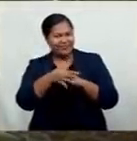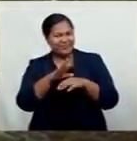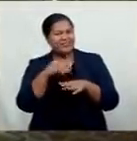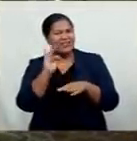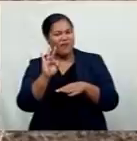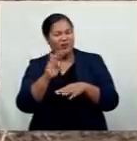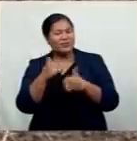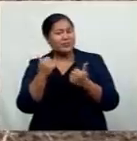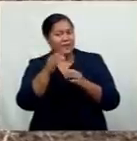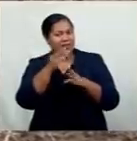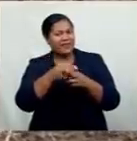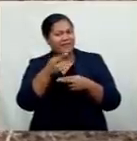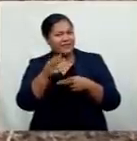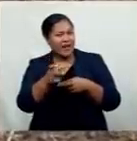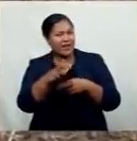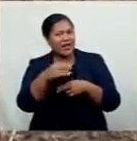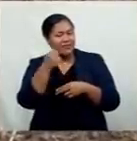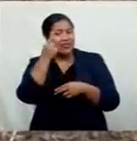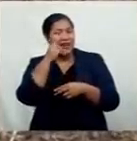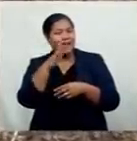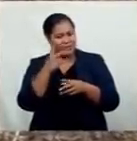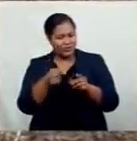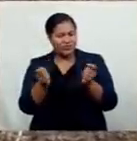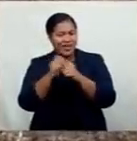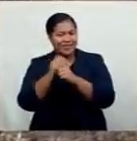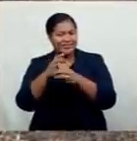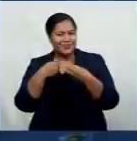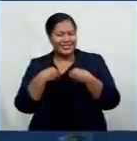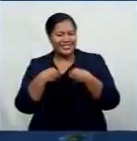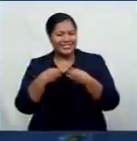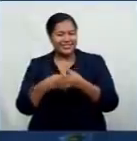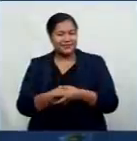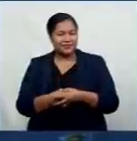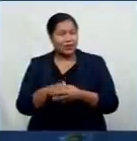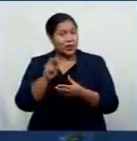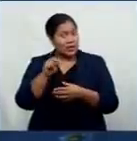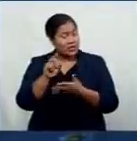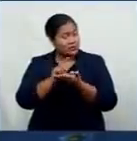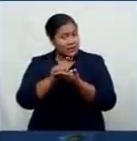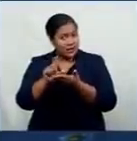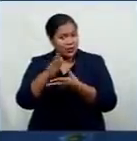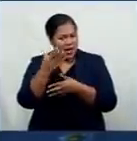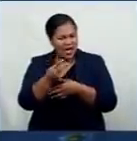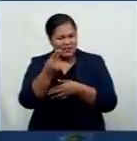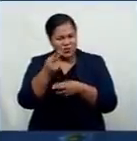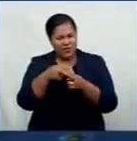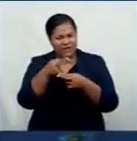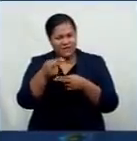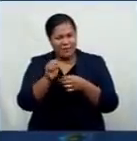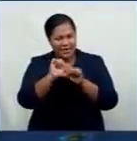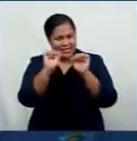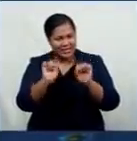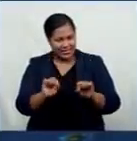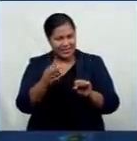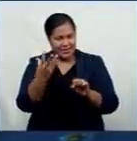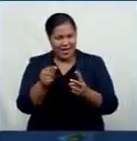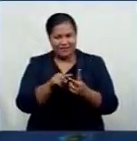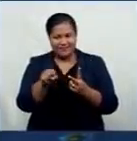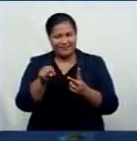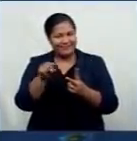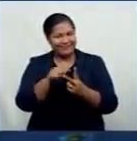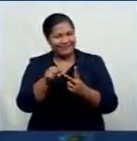farmers realize the benefits of going commercial. We need to be very clear that we have two farming systems running in this